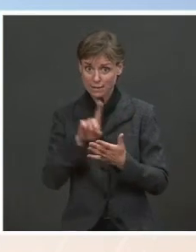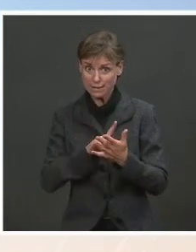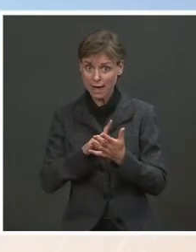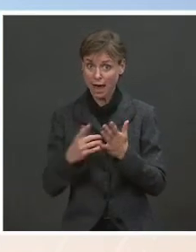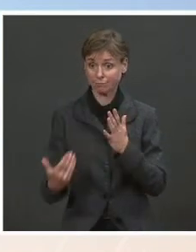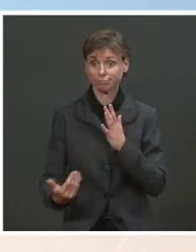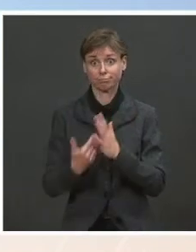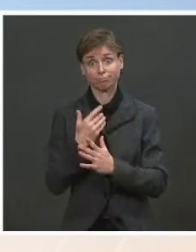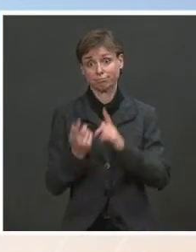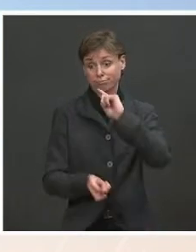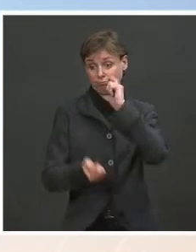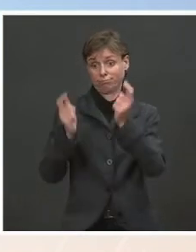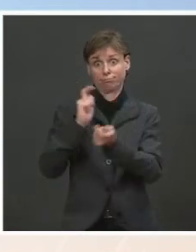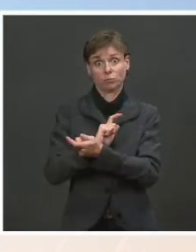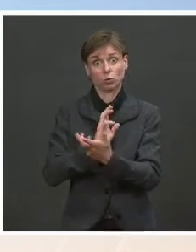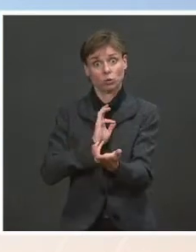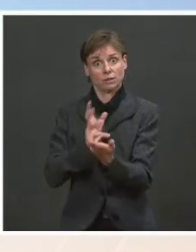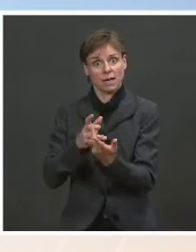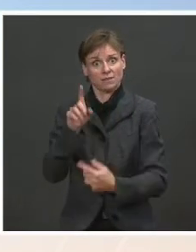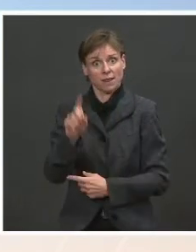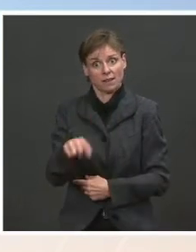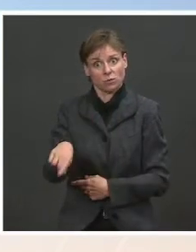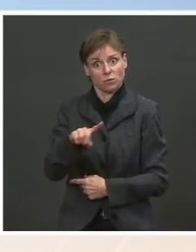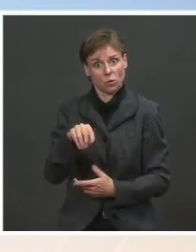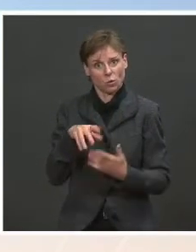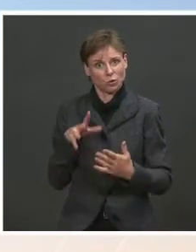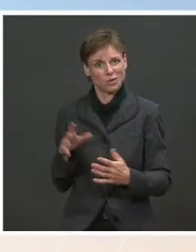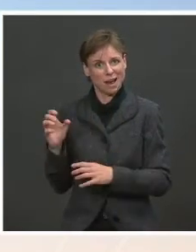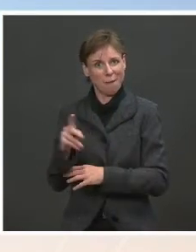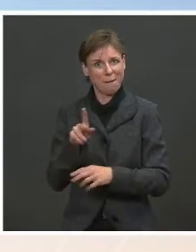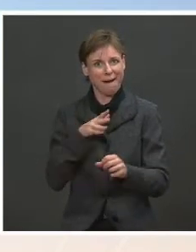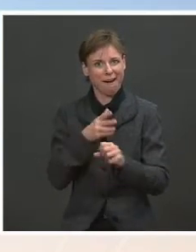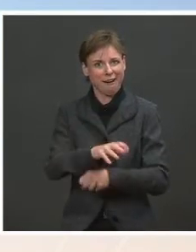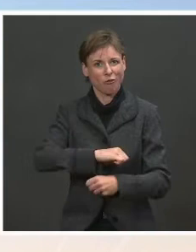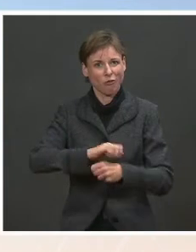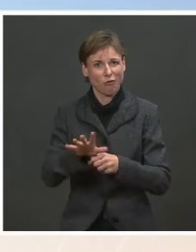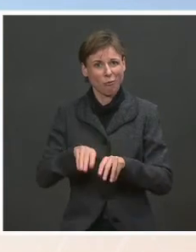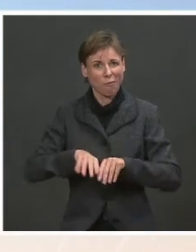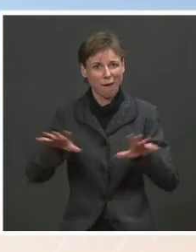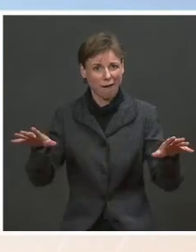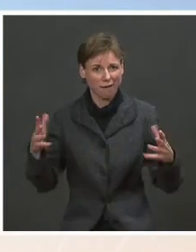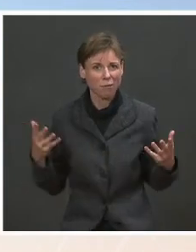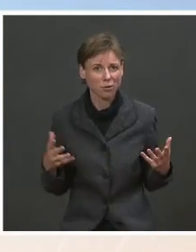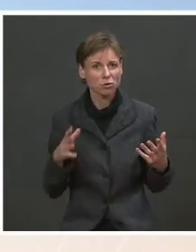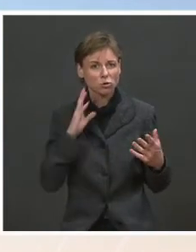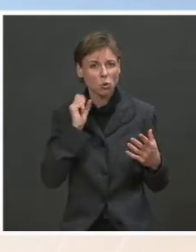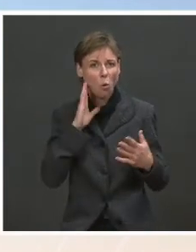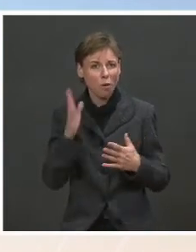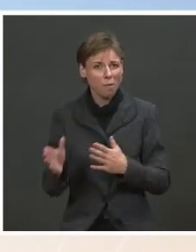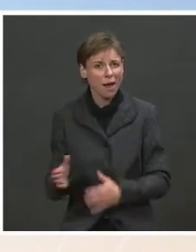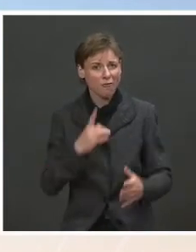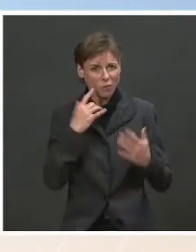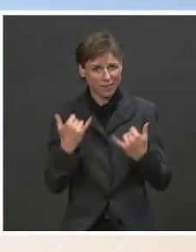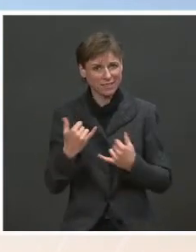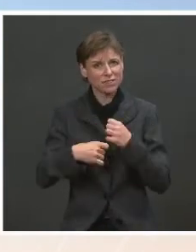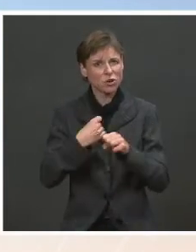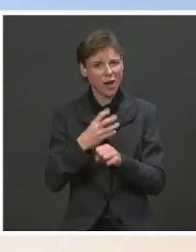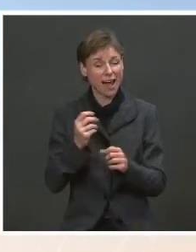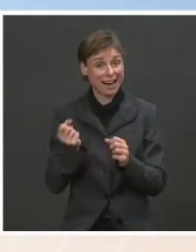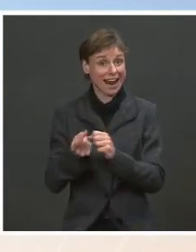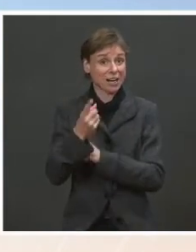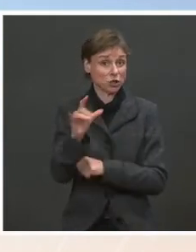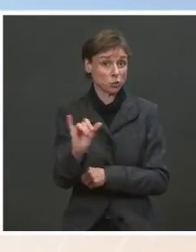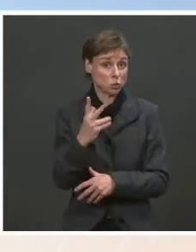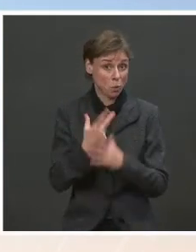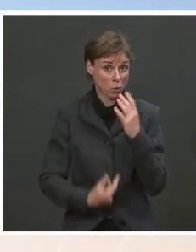a pandemic. So this is a long-term process also that they can plan for next year and the following year as well with this American Rescue Plan.